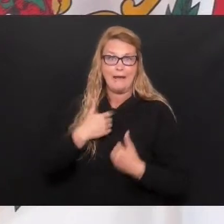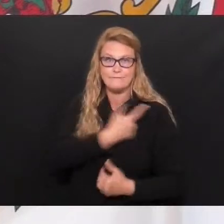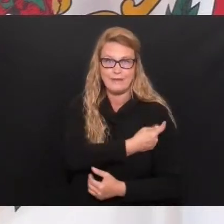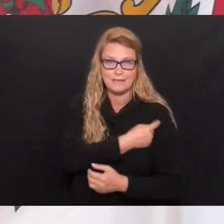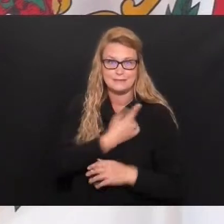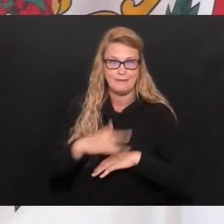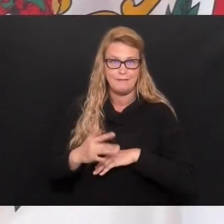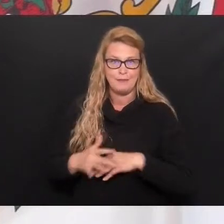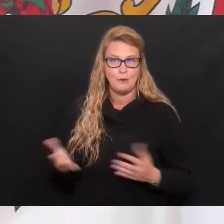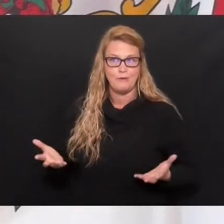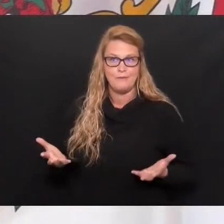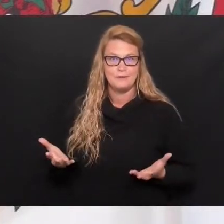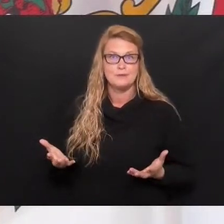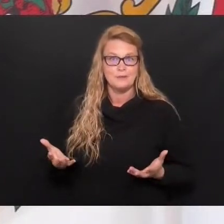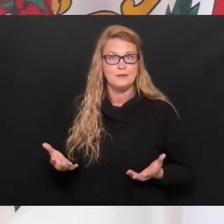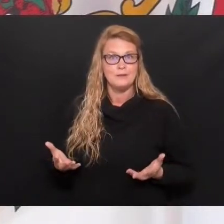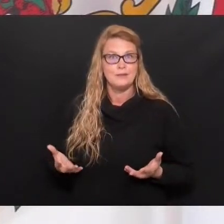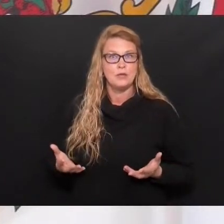would have